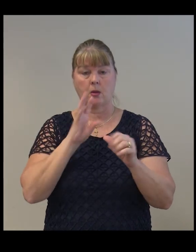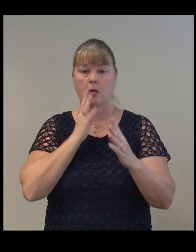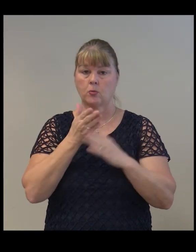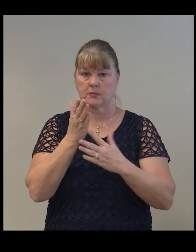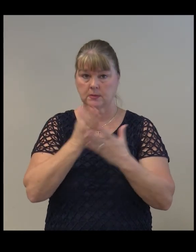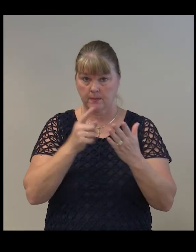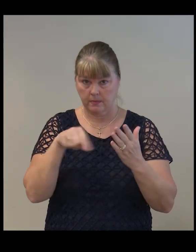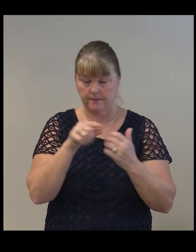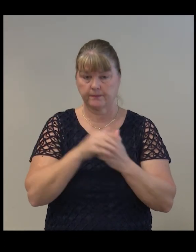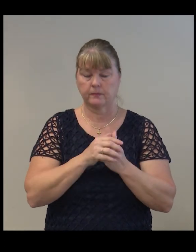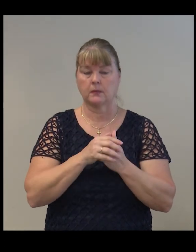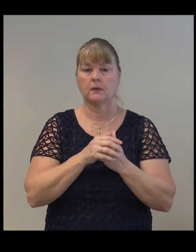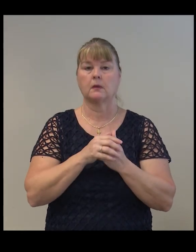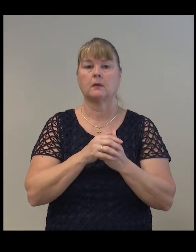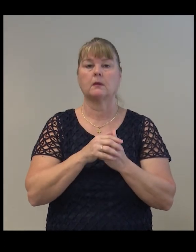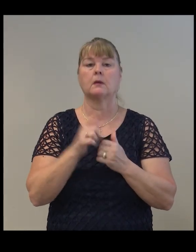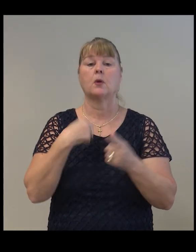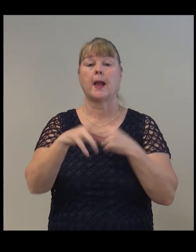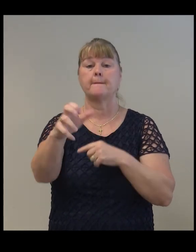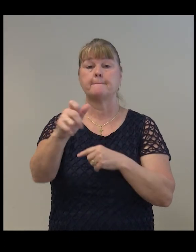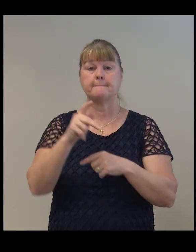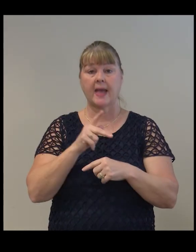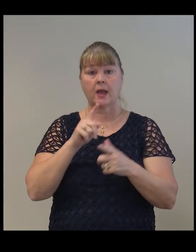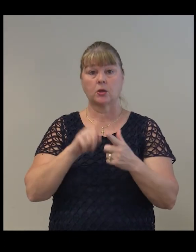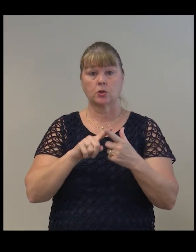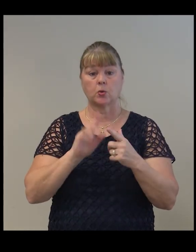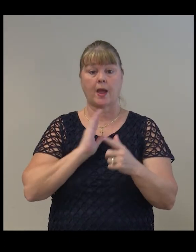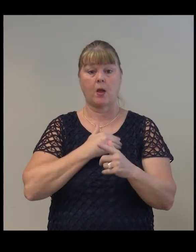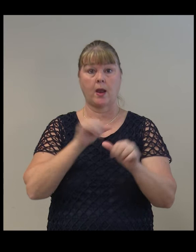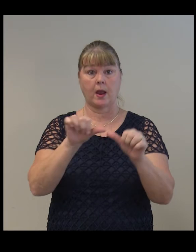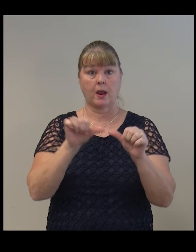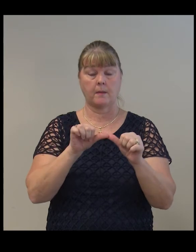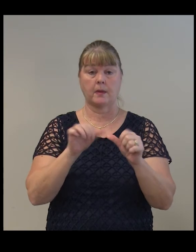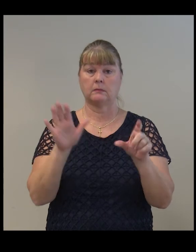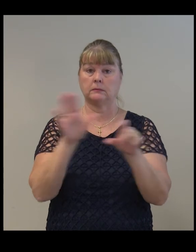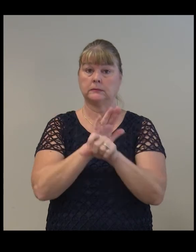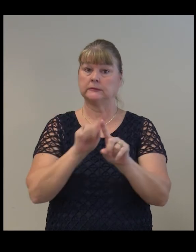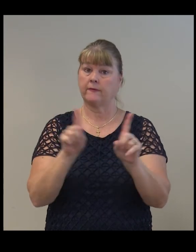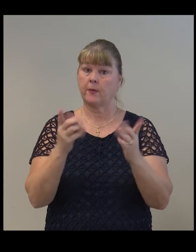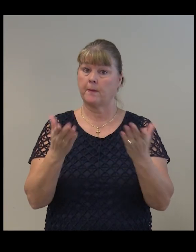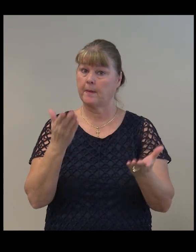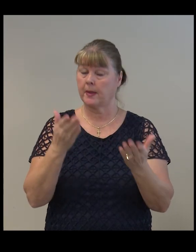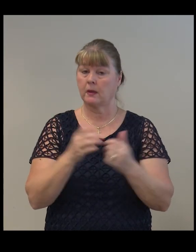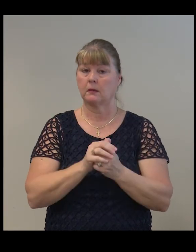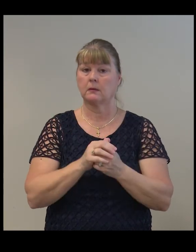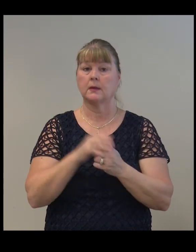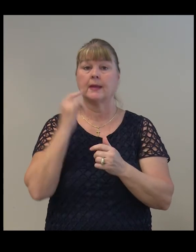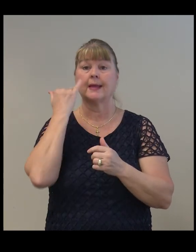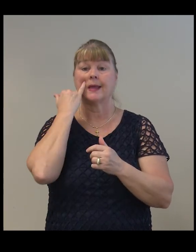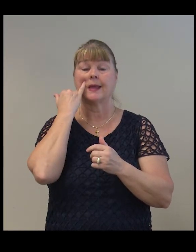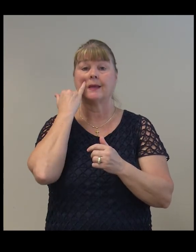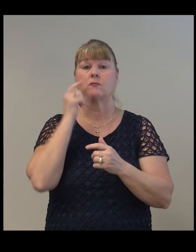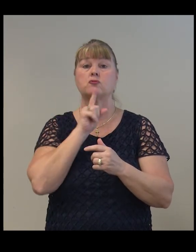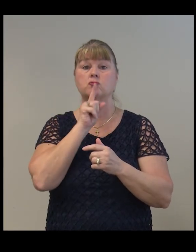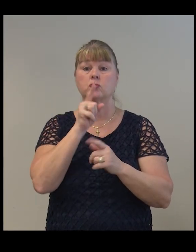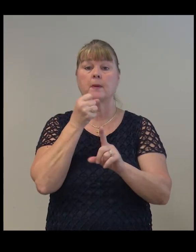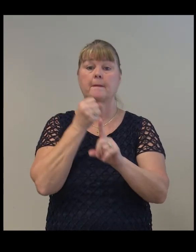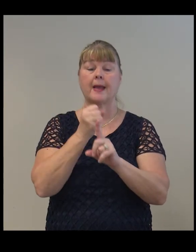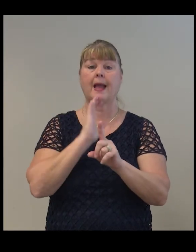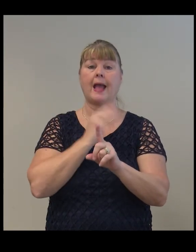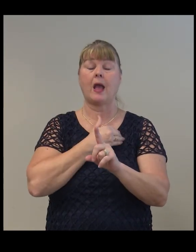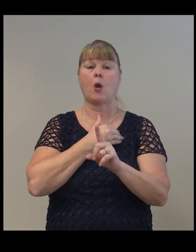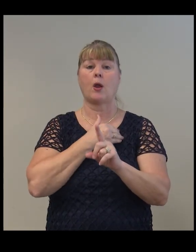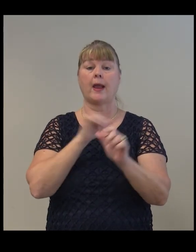through some of these things. Returning to Chatham County may be completely different if a storm has